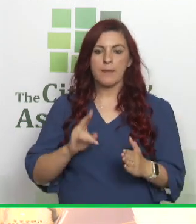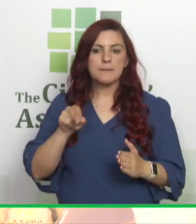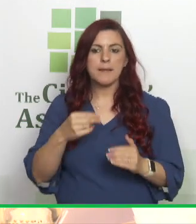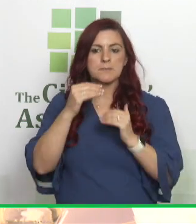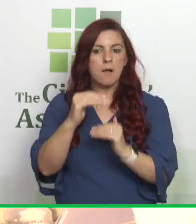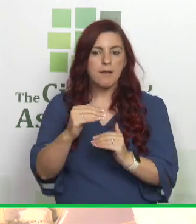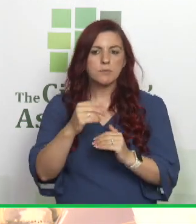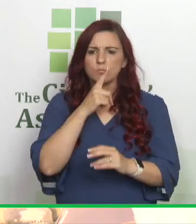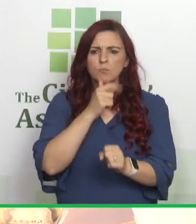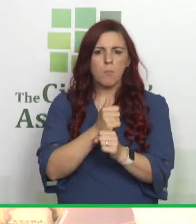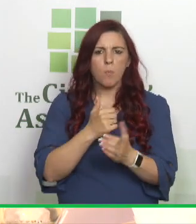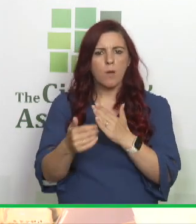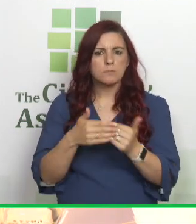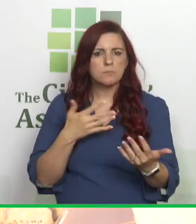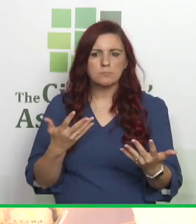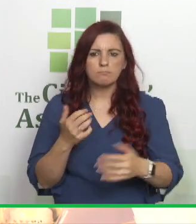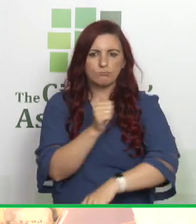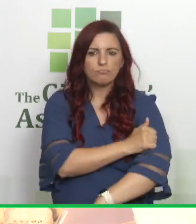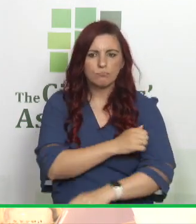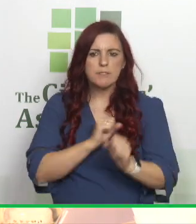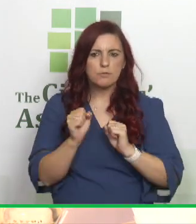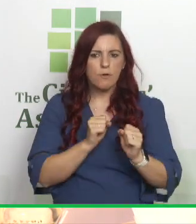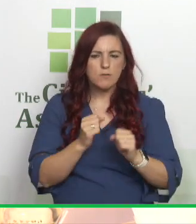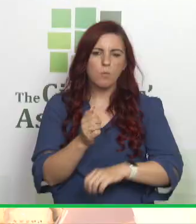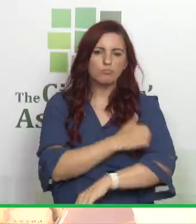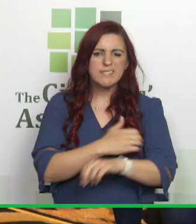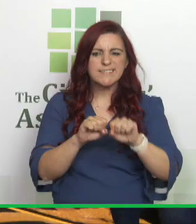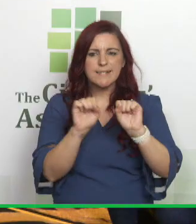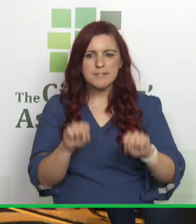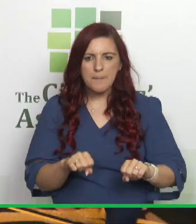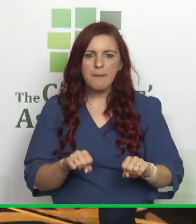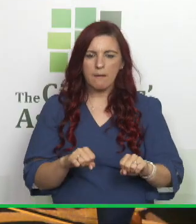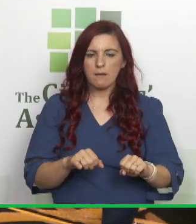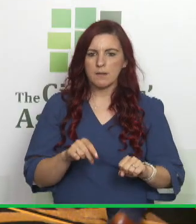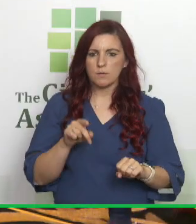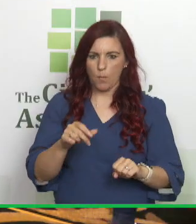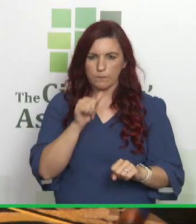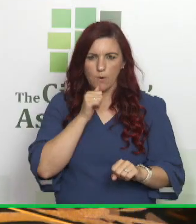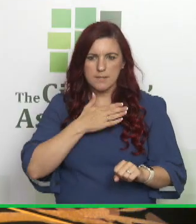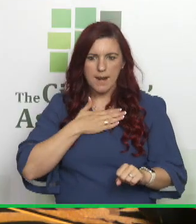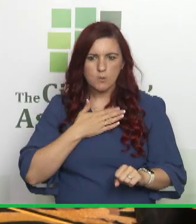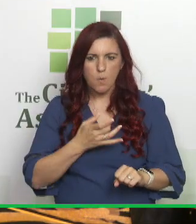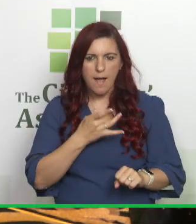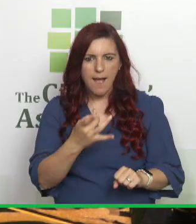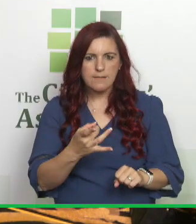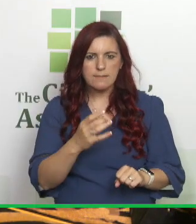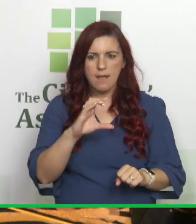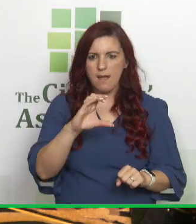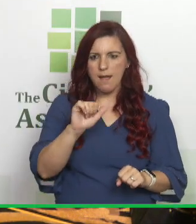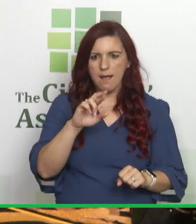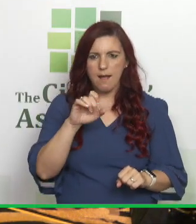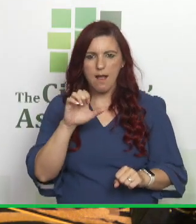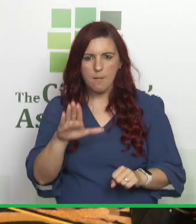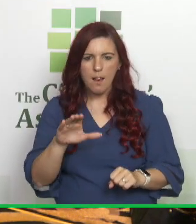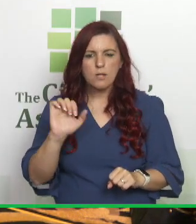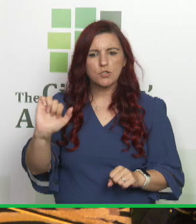which is looking at the whole issue of the prisons and the prison system. And first of all, I'm going to ask Caron McCaffrey, who's